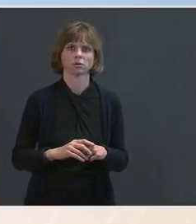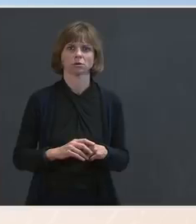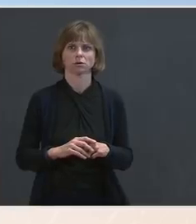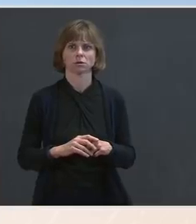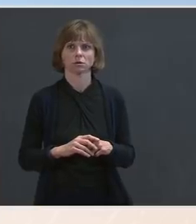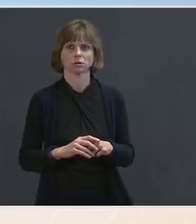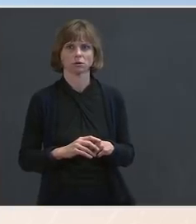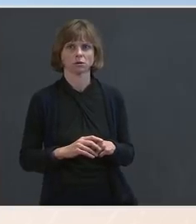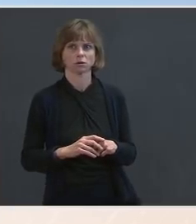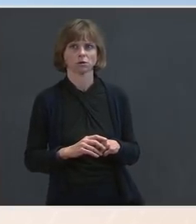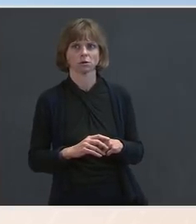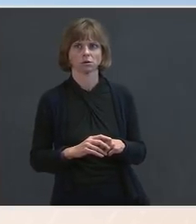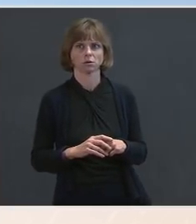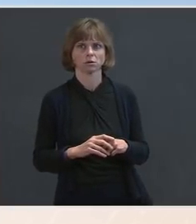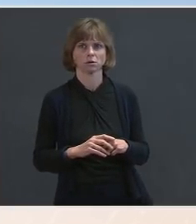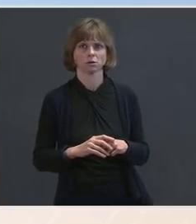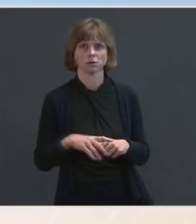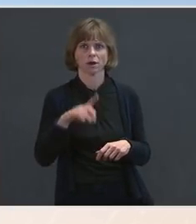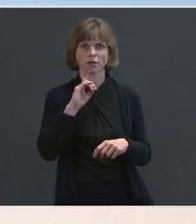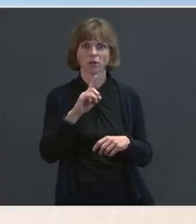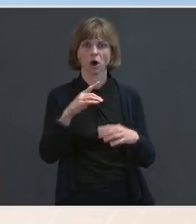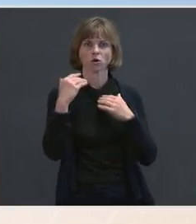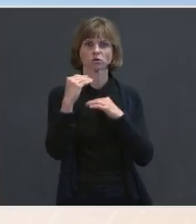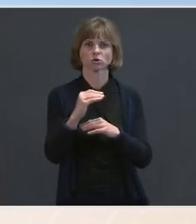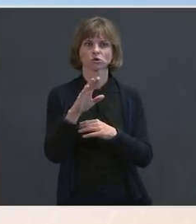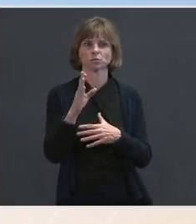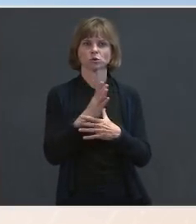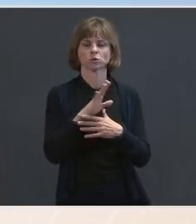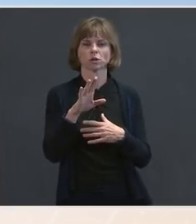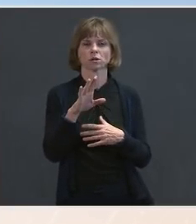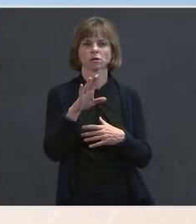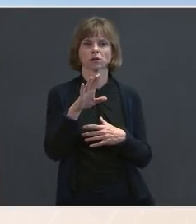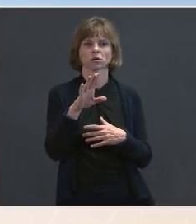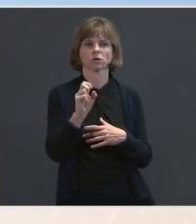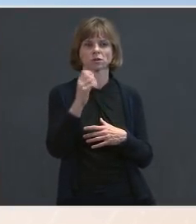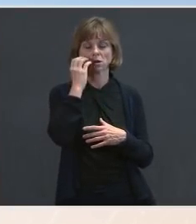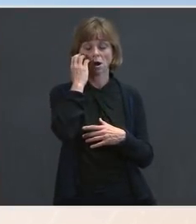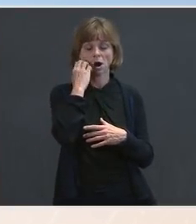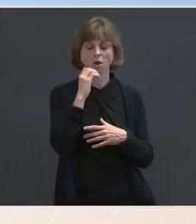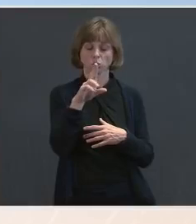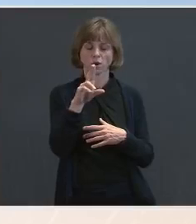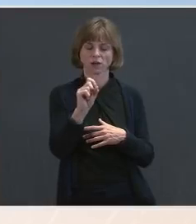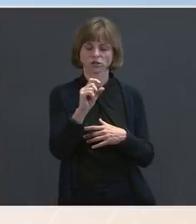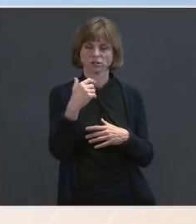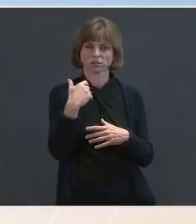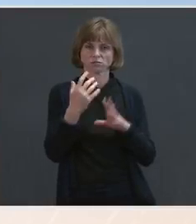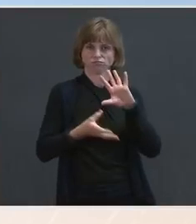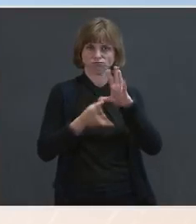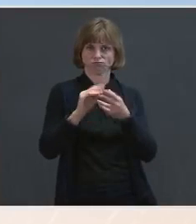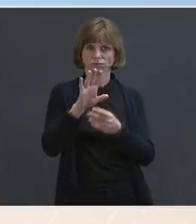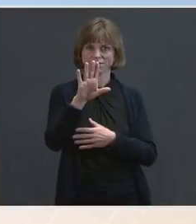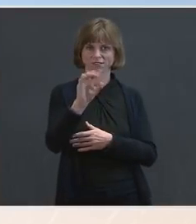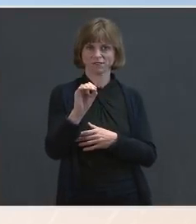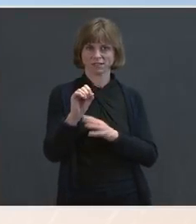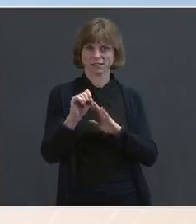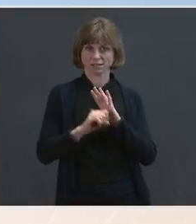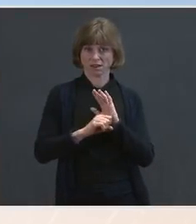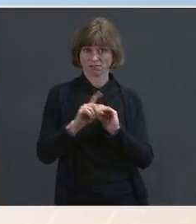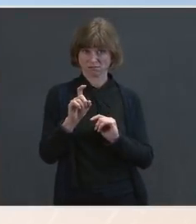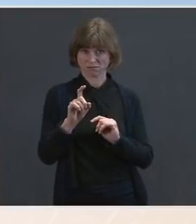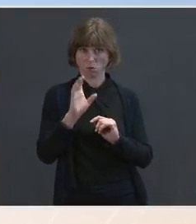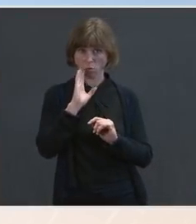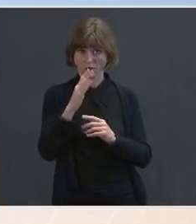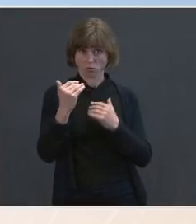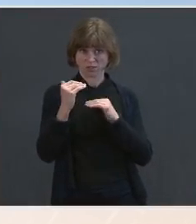States is large and has 50 states. Is there any discussion of restrictions for traveling between